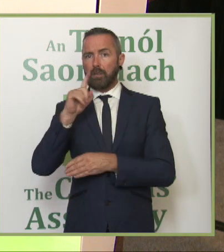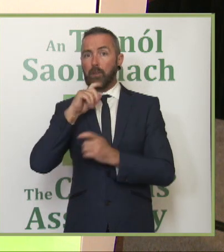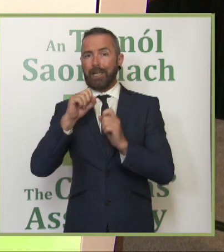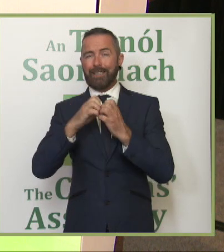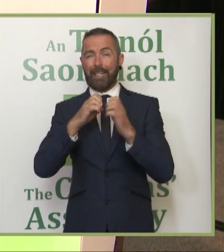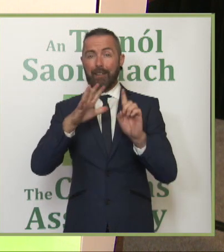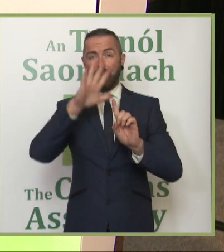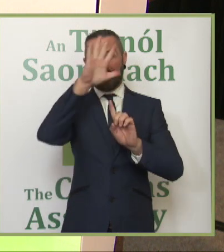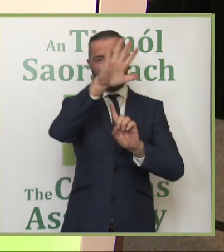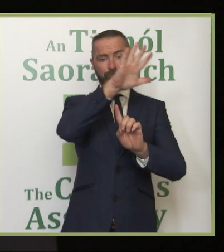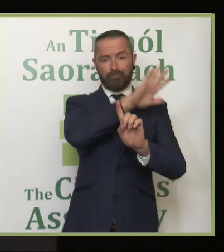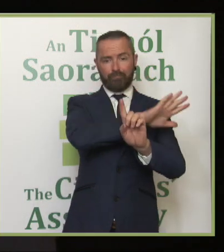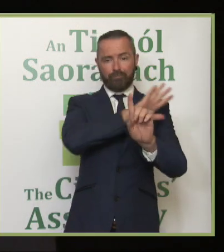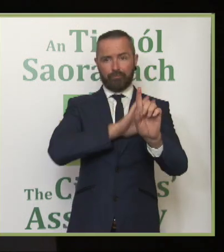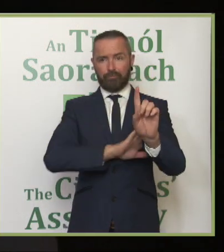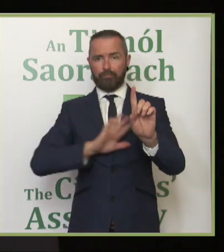throughout the rest of the country.